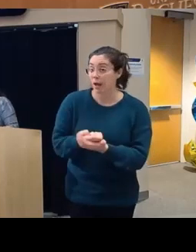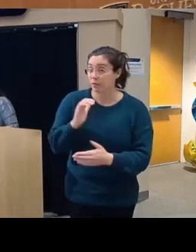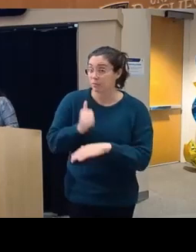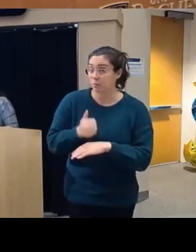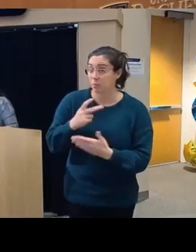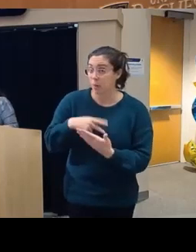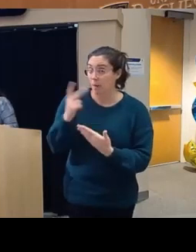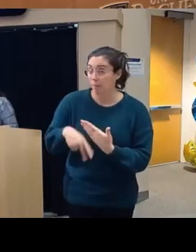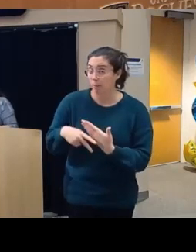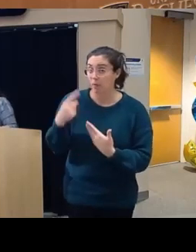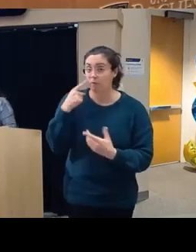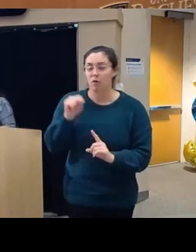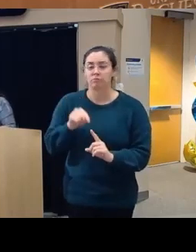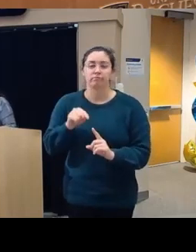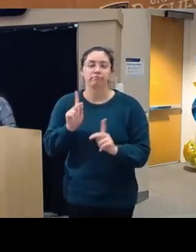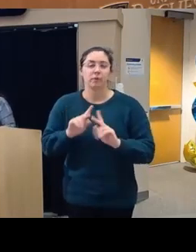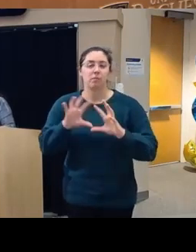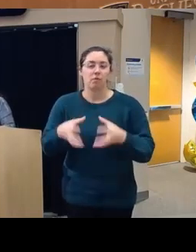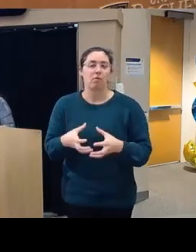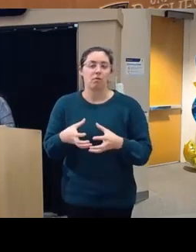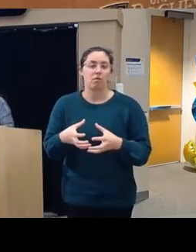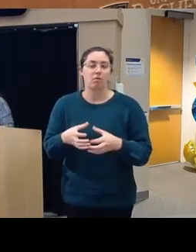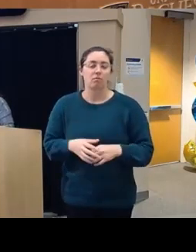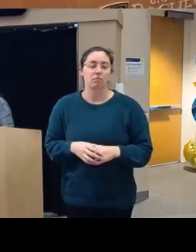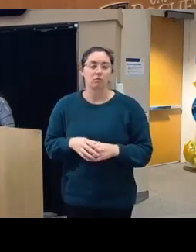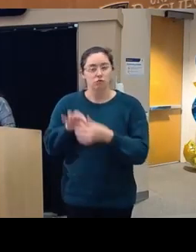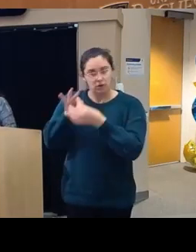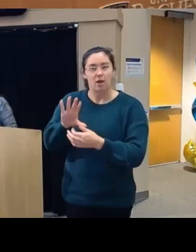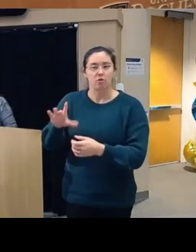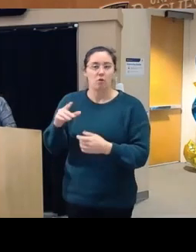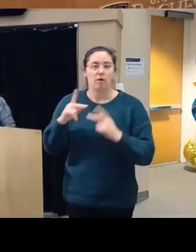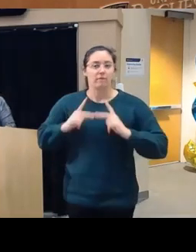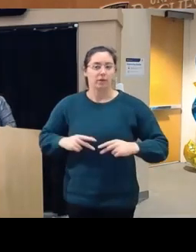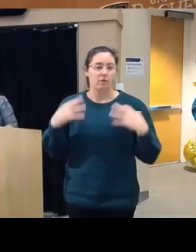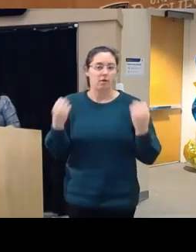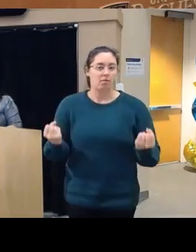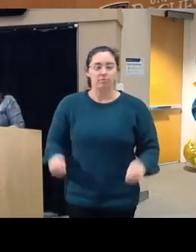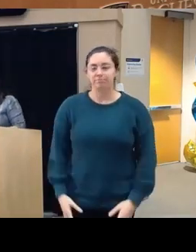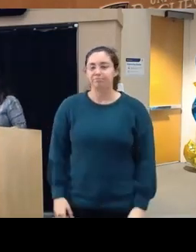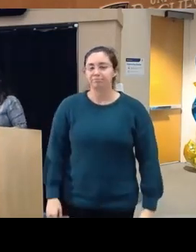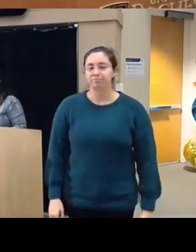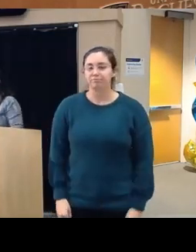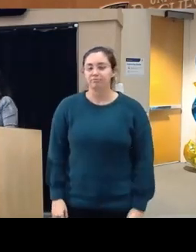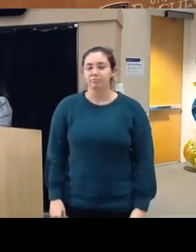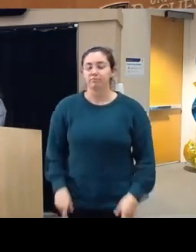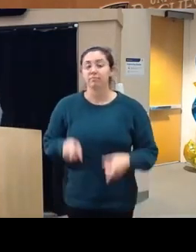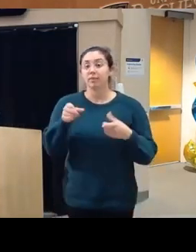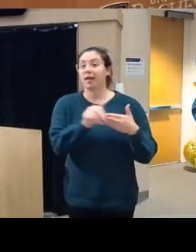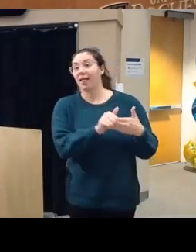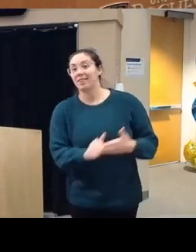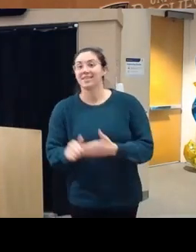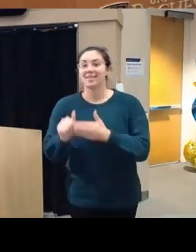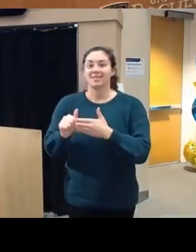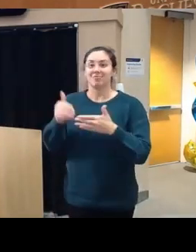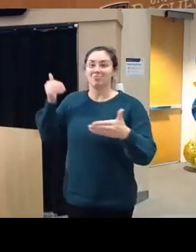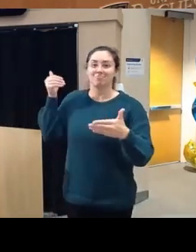evidence-based programs for this population implemented around their physical health. Okay, so this kind of leads up to like what I've